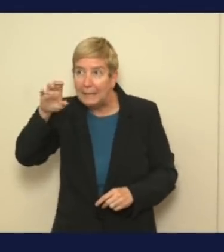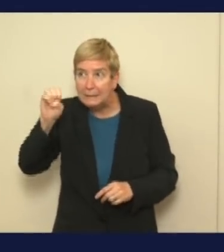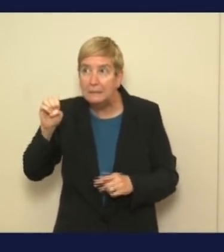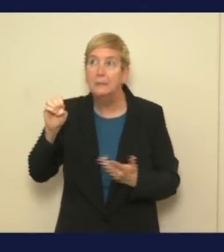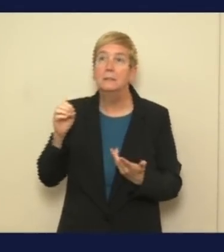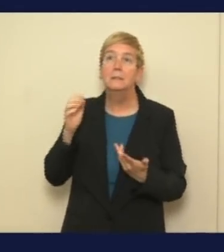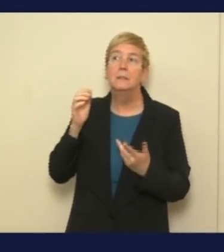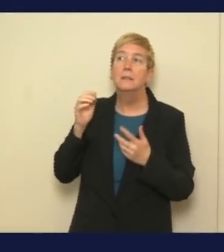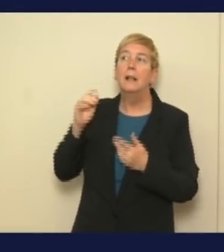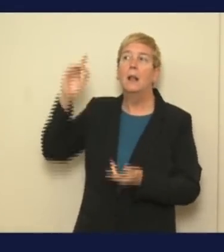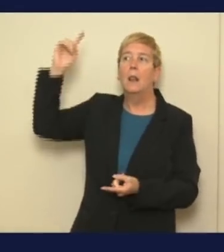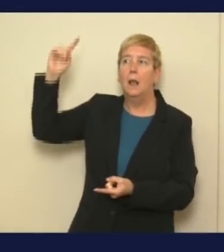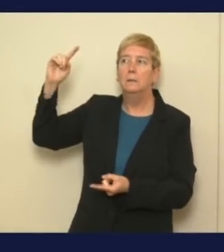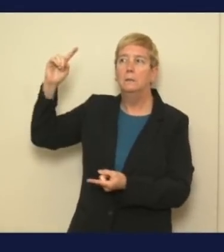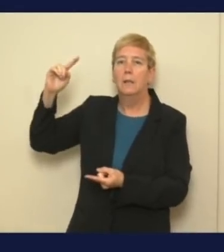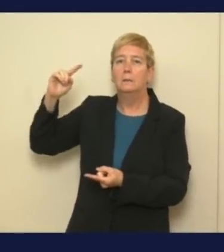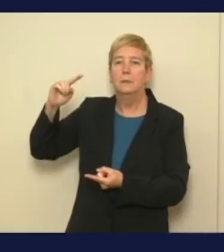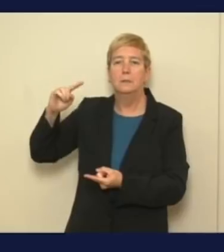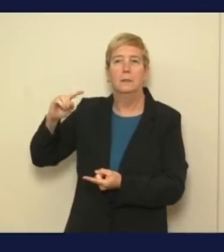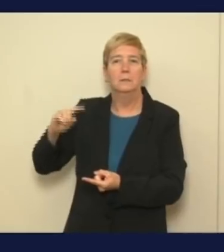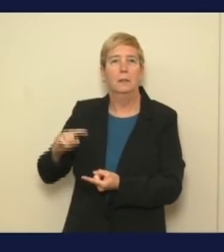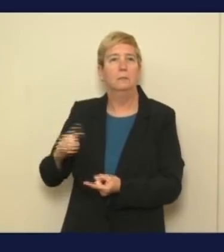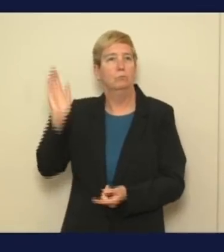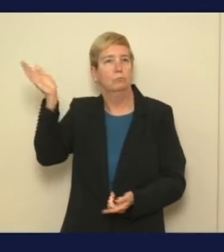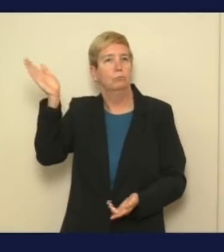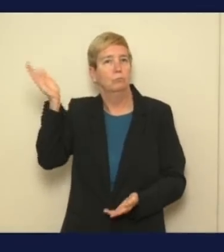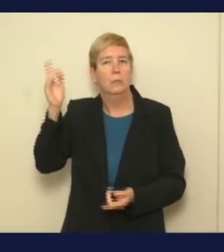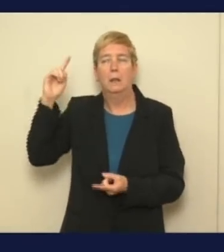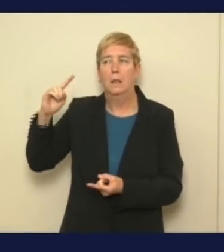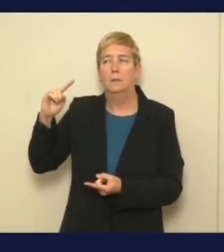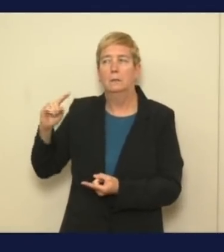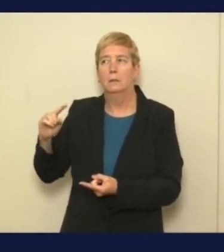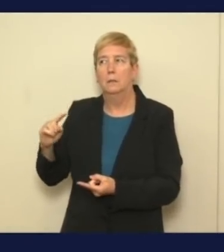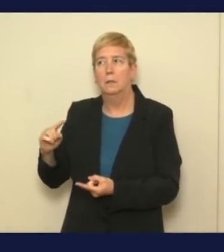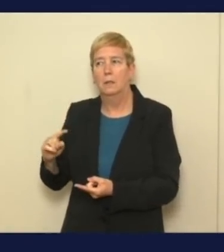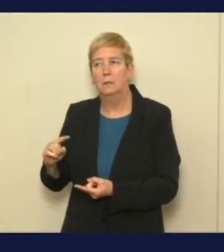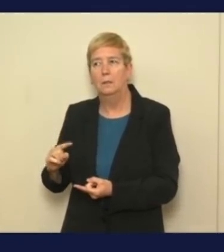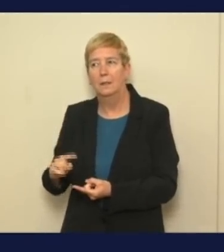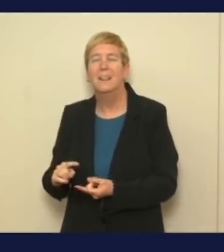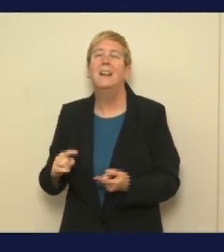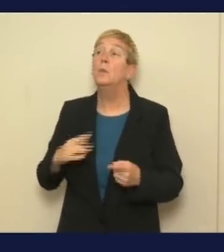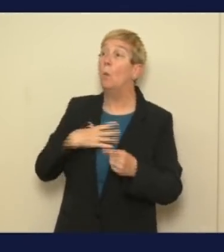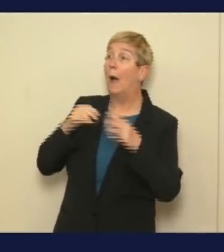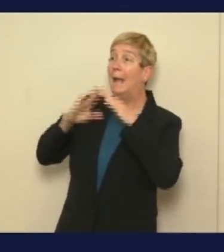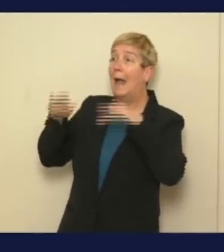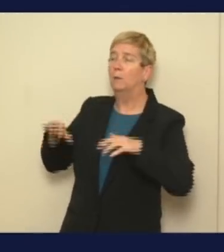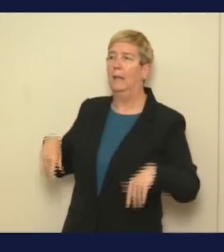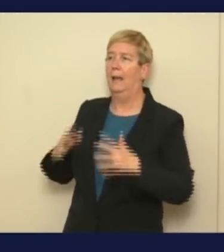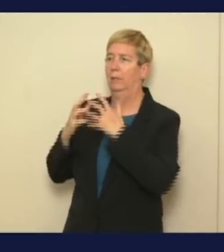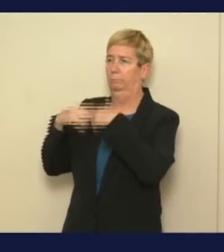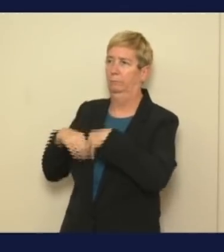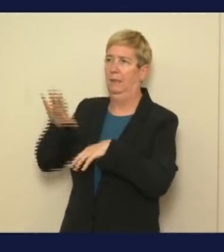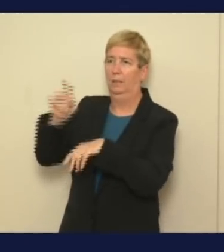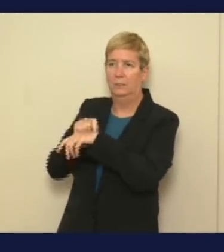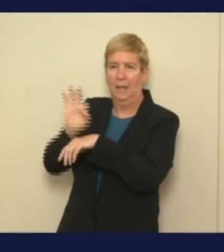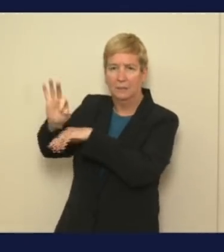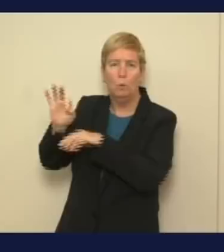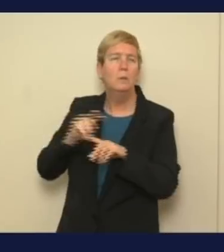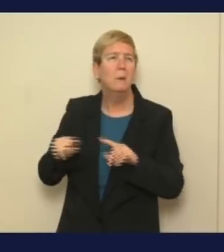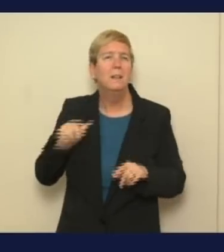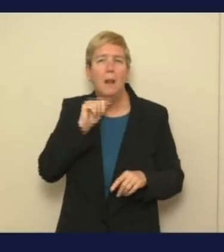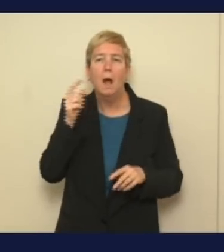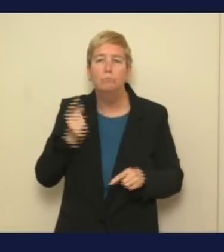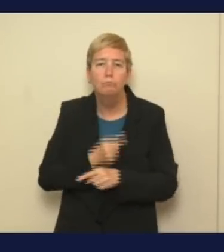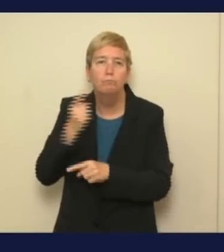now finally seeing its cases go down. The White House is not quite disbanded their task force, but we're not getting those regular